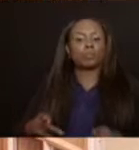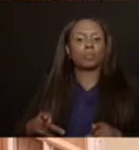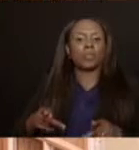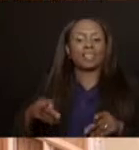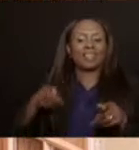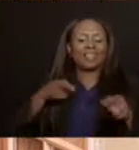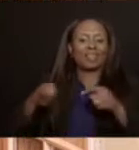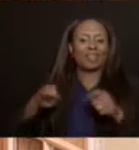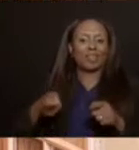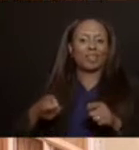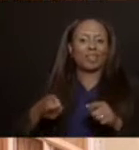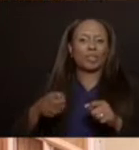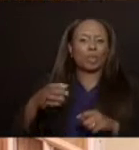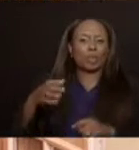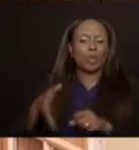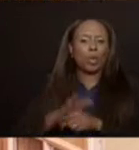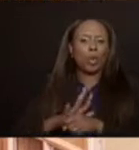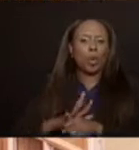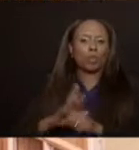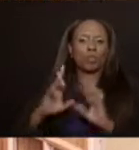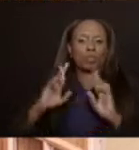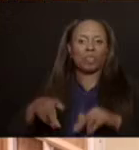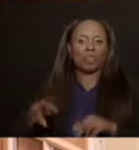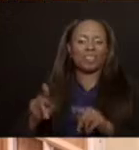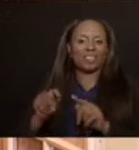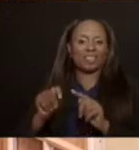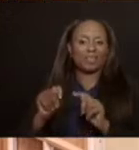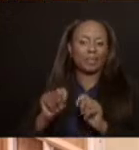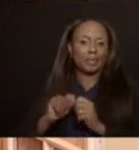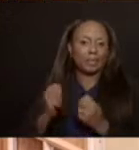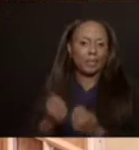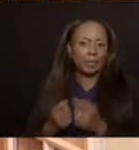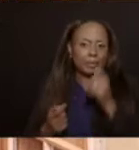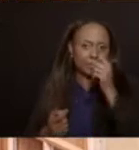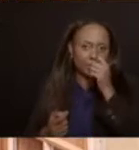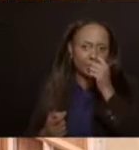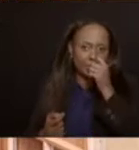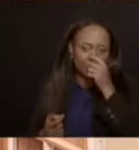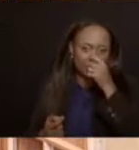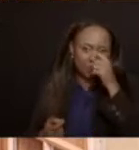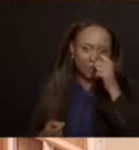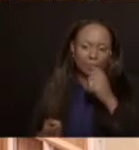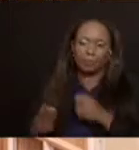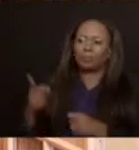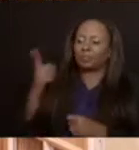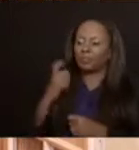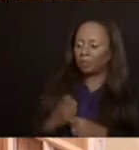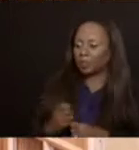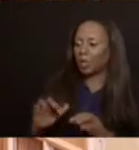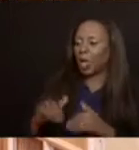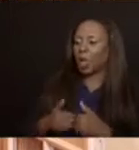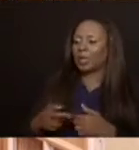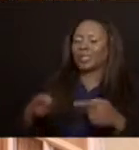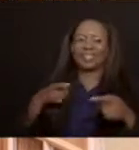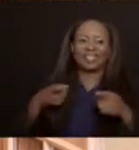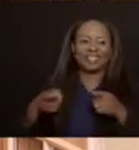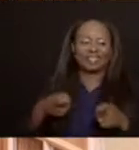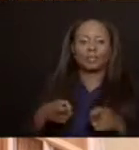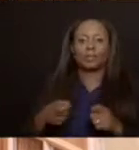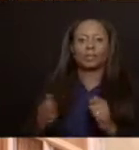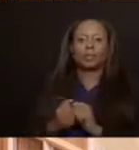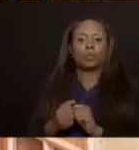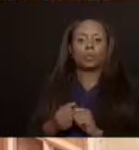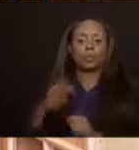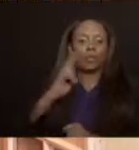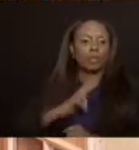with persons with respect to either entertainment places or places of worship, recognizing that the density numbers can change